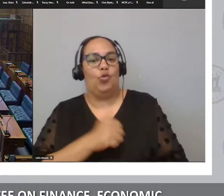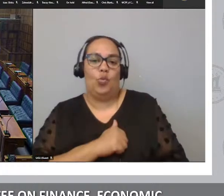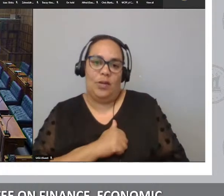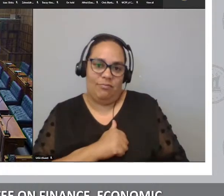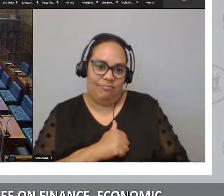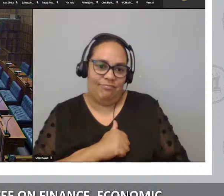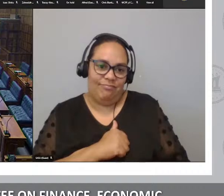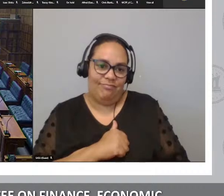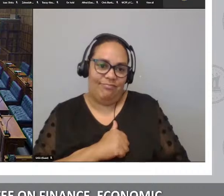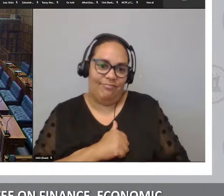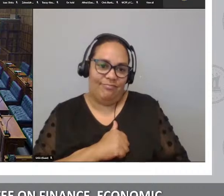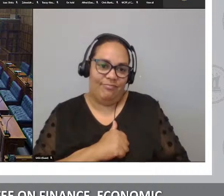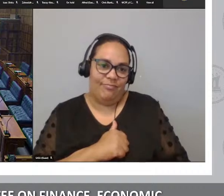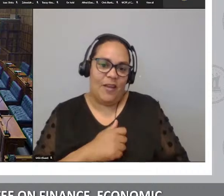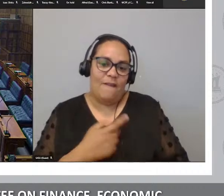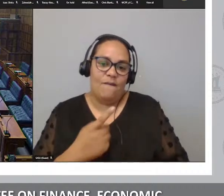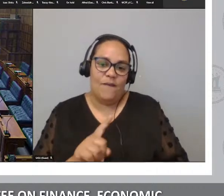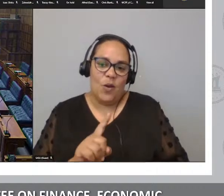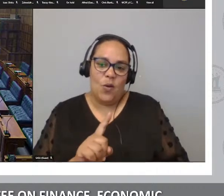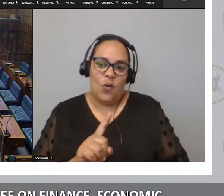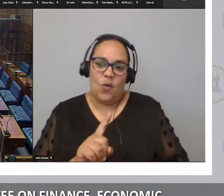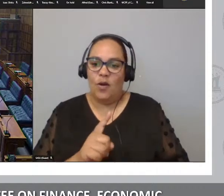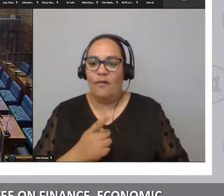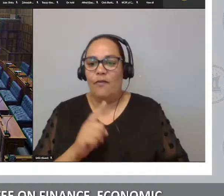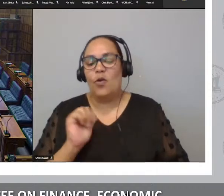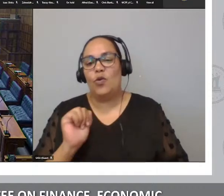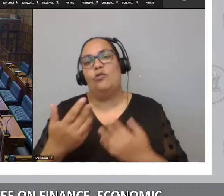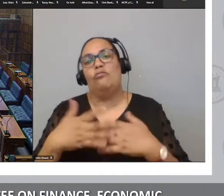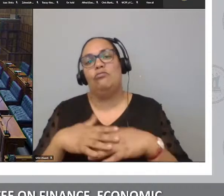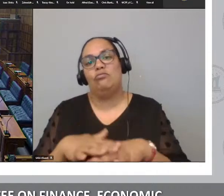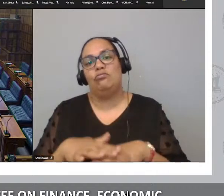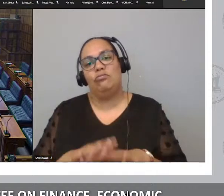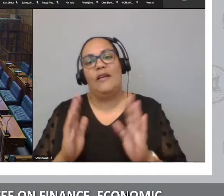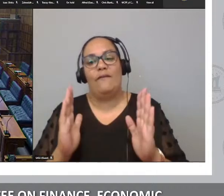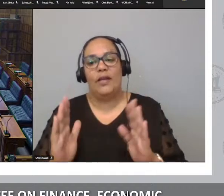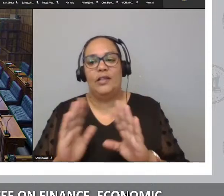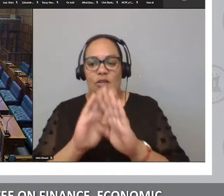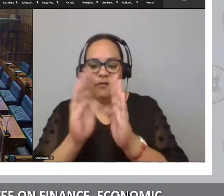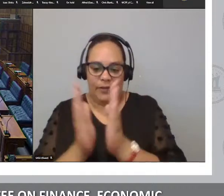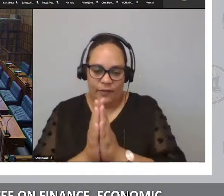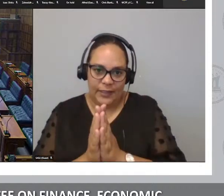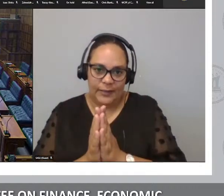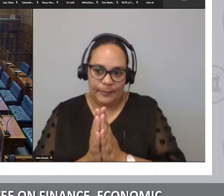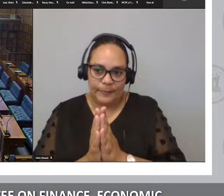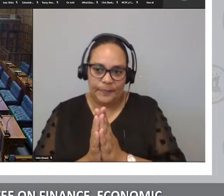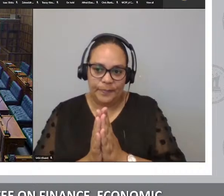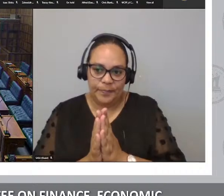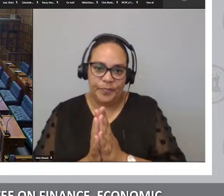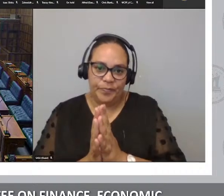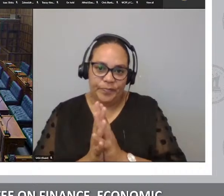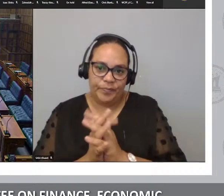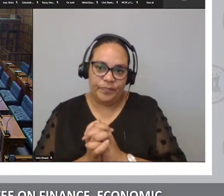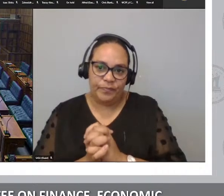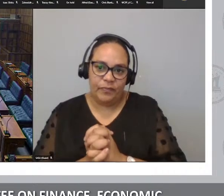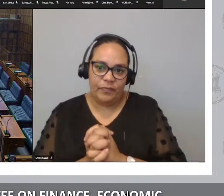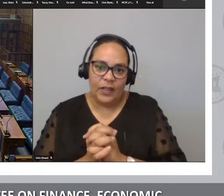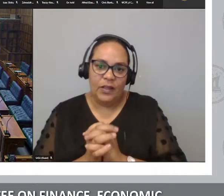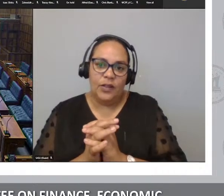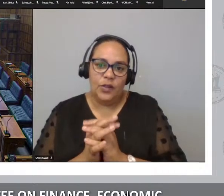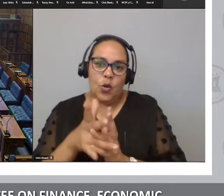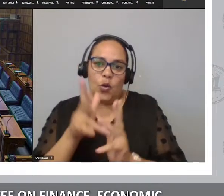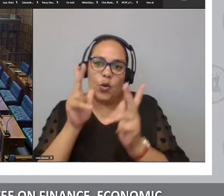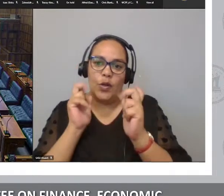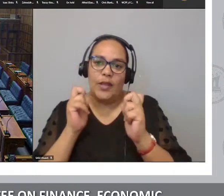well uh for for for the implementation phase of all of that uh as you've heard